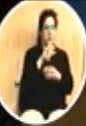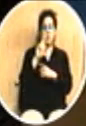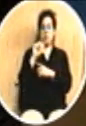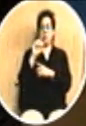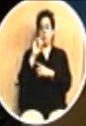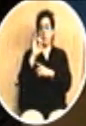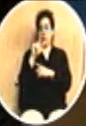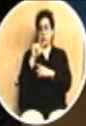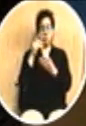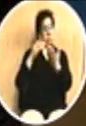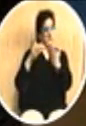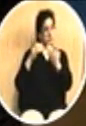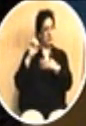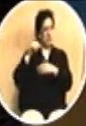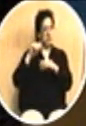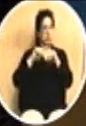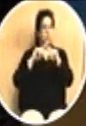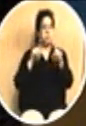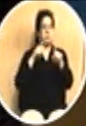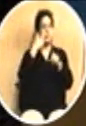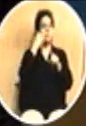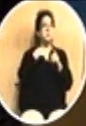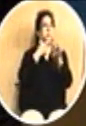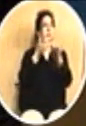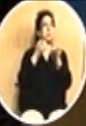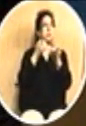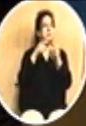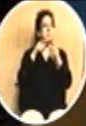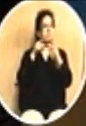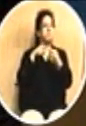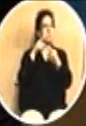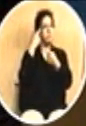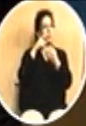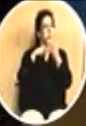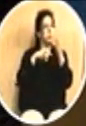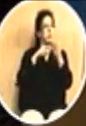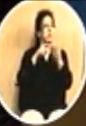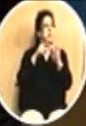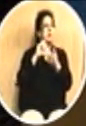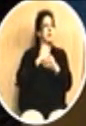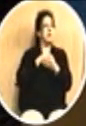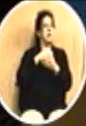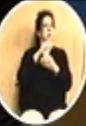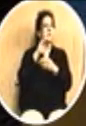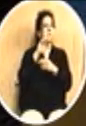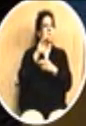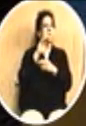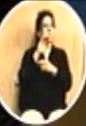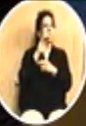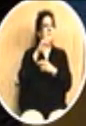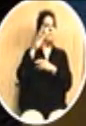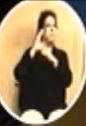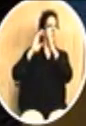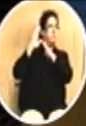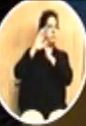be radical, but it's only because we want to fight for what our founding fathers died for. I want to